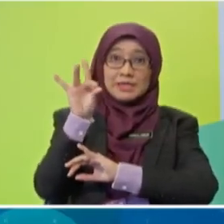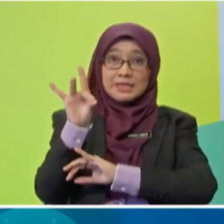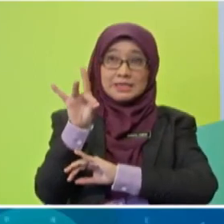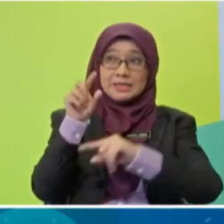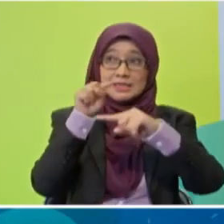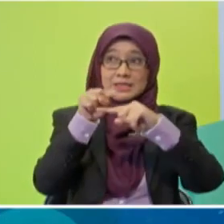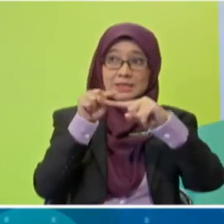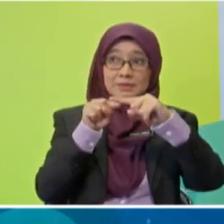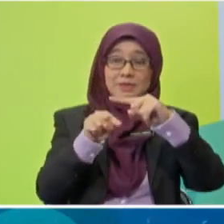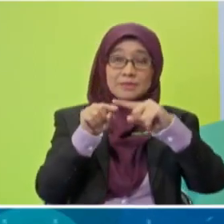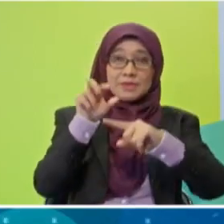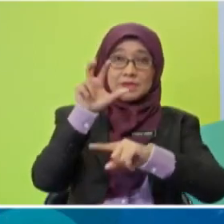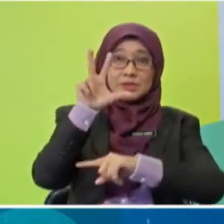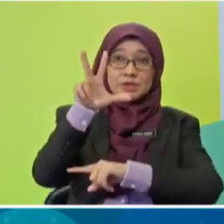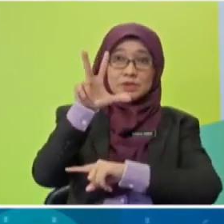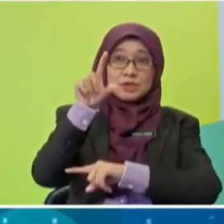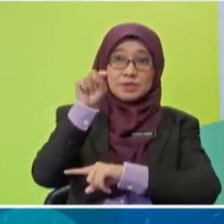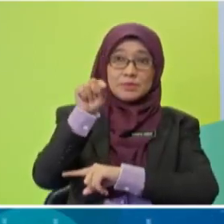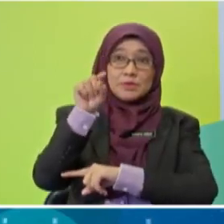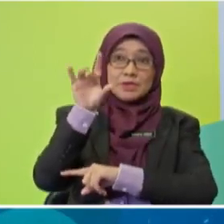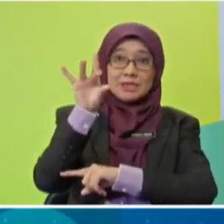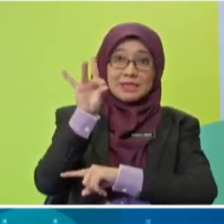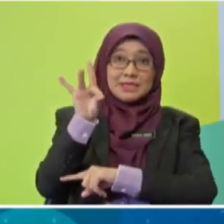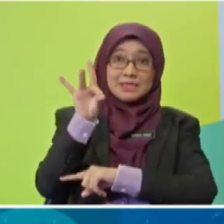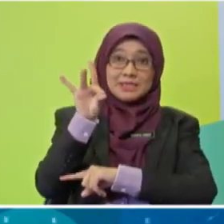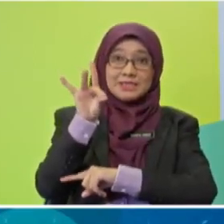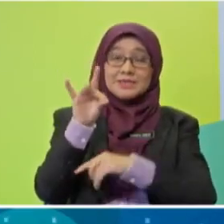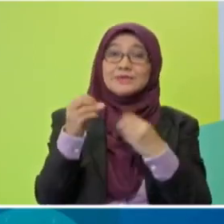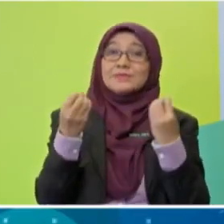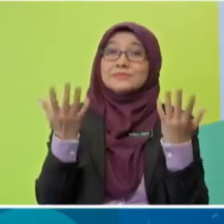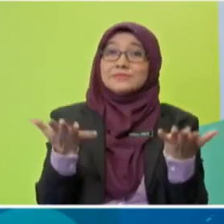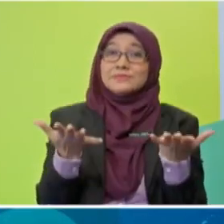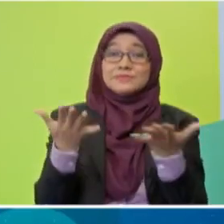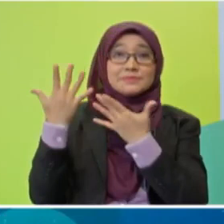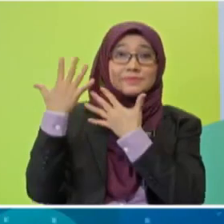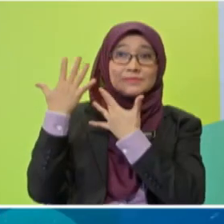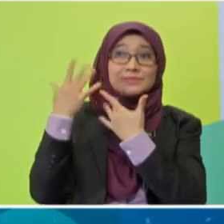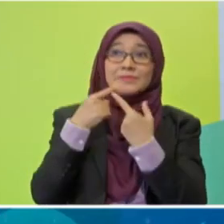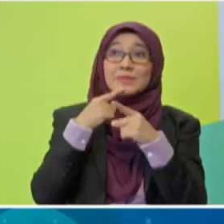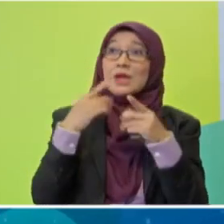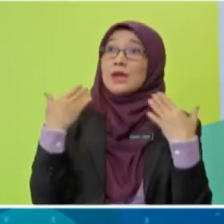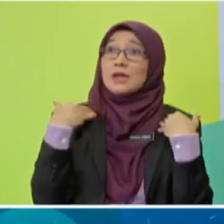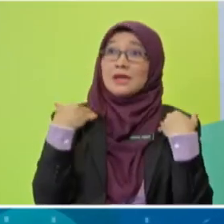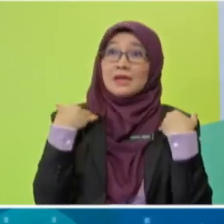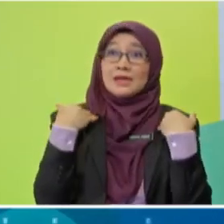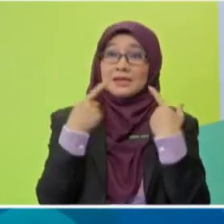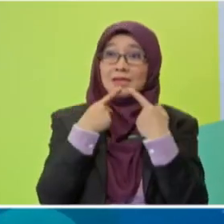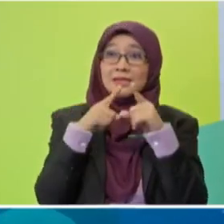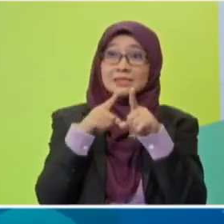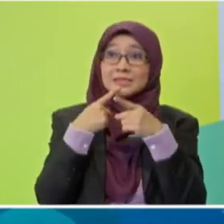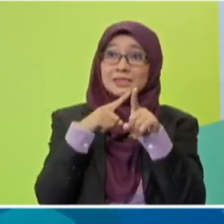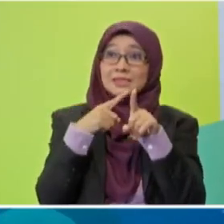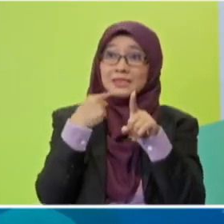there. Next question. Who's going to try? Calculate fastly. Divide it. Can I answer? Yes.